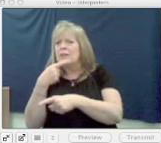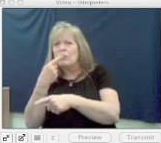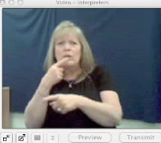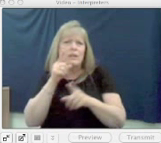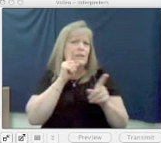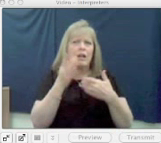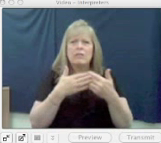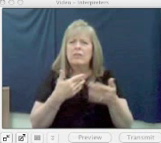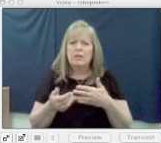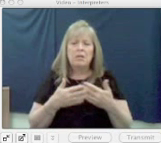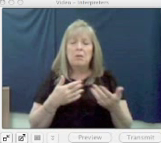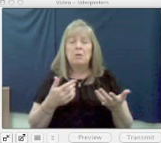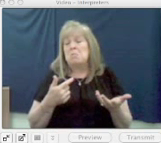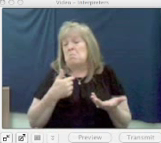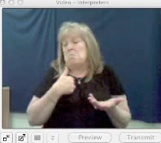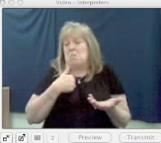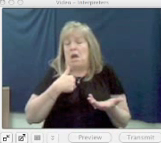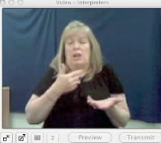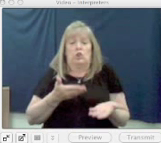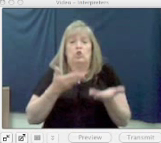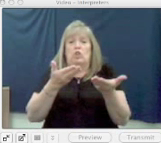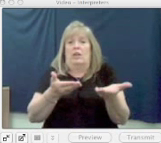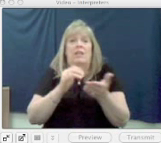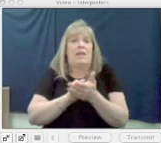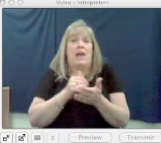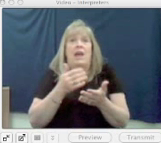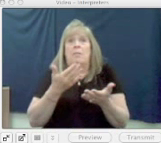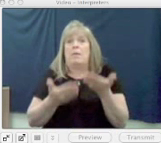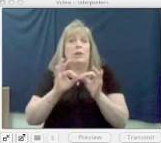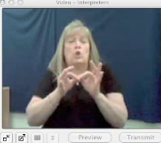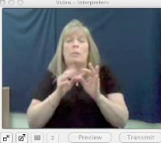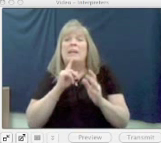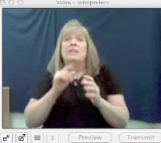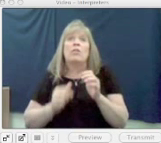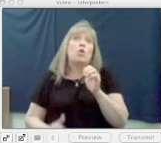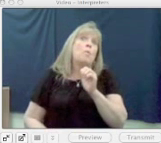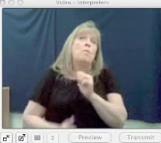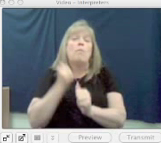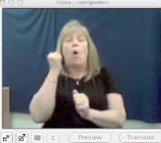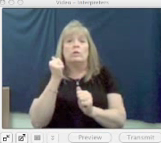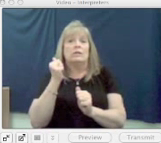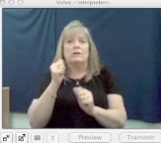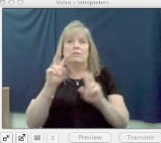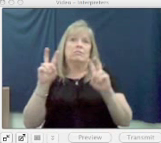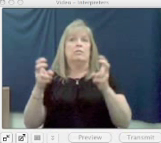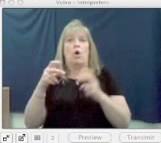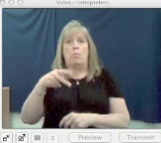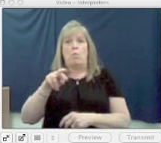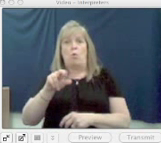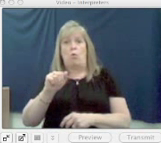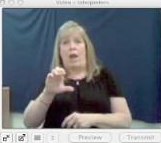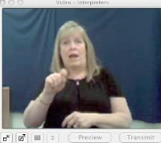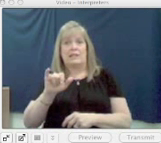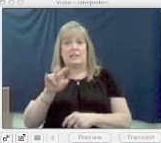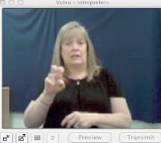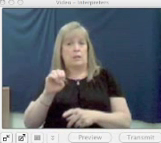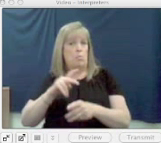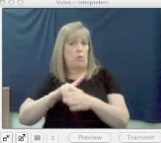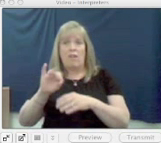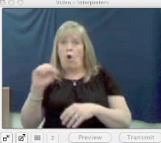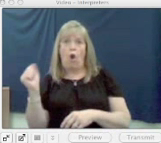I would even like to suggest that interpreting is the most practiced profession out of all the practice professions.